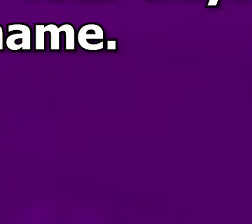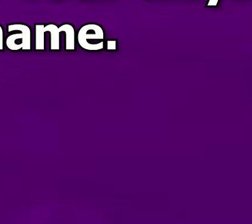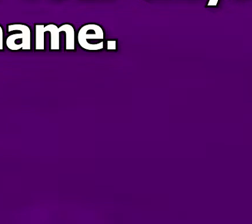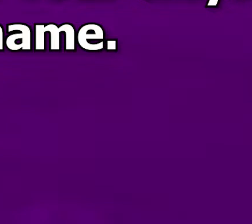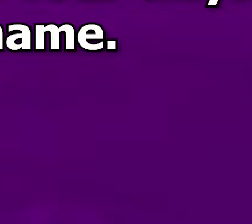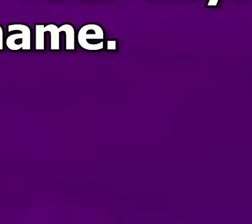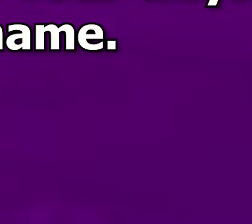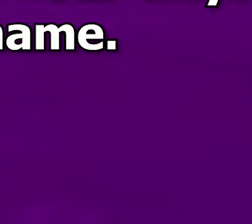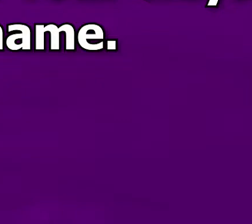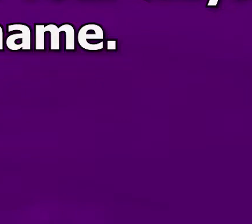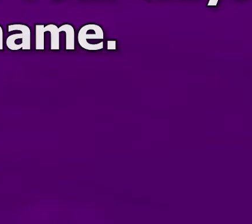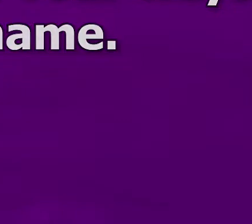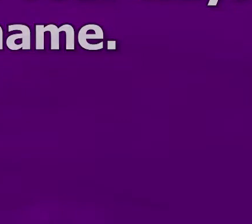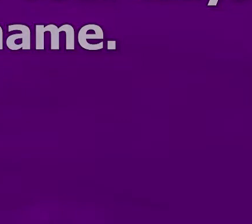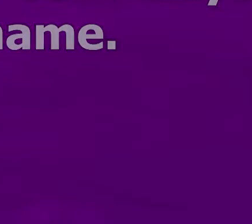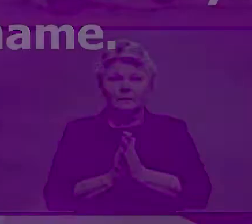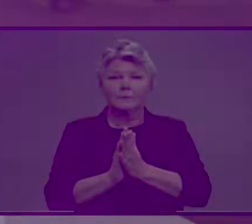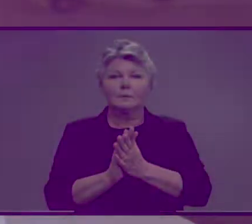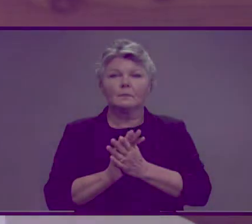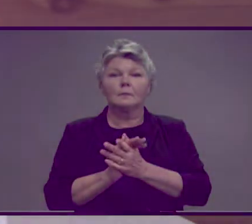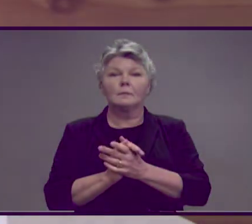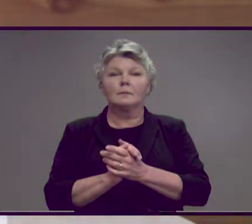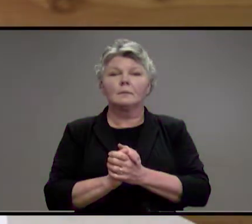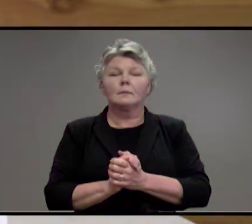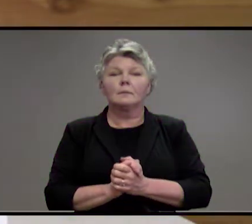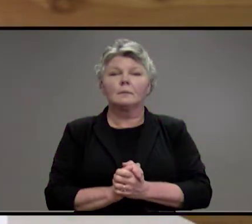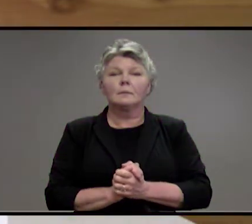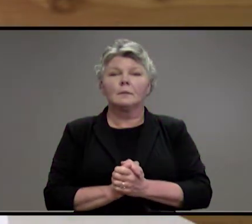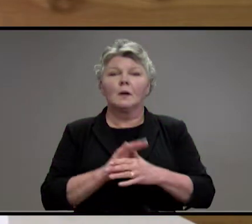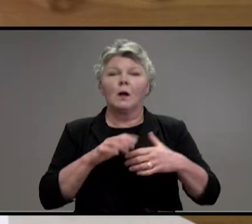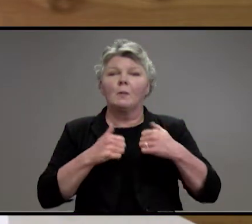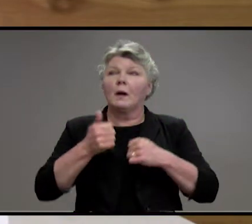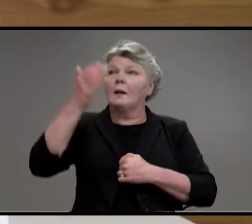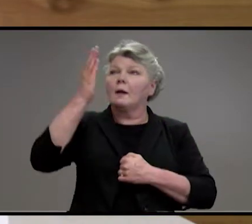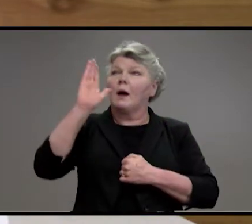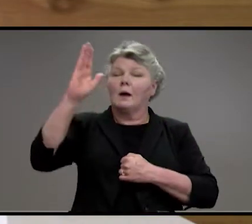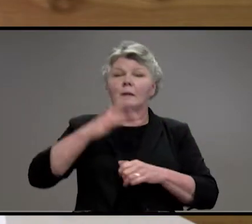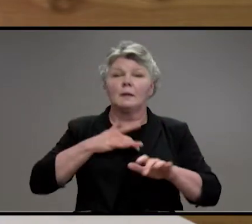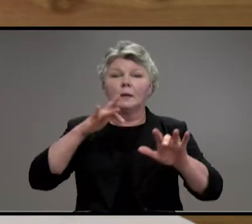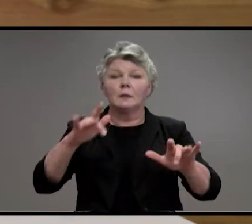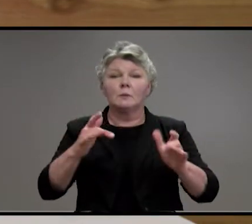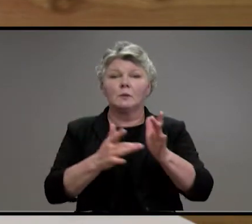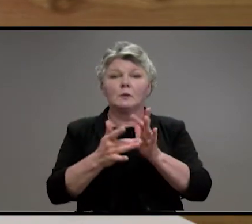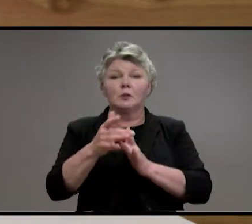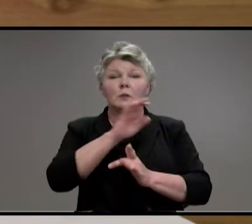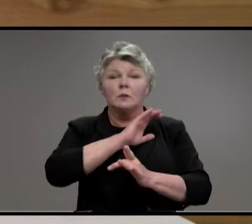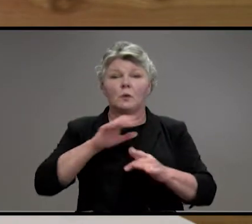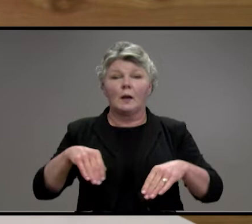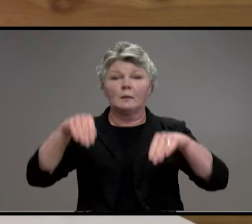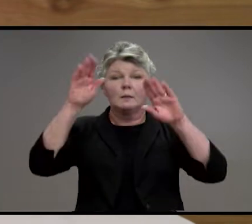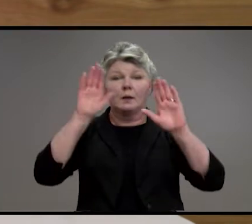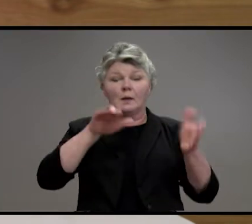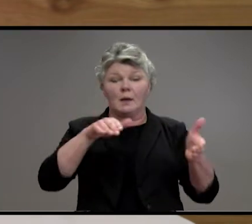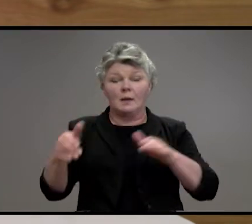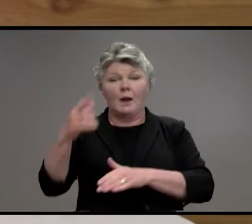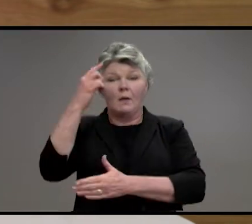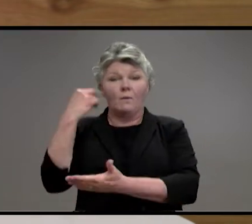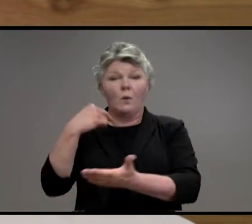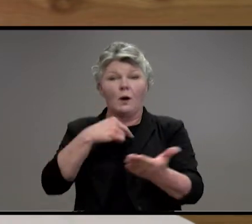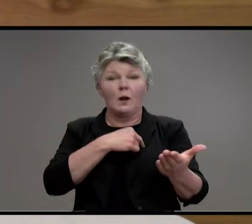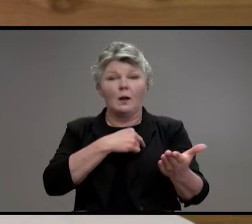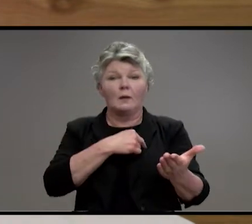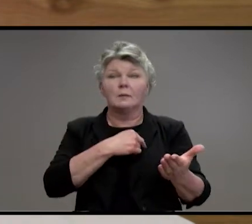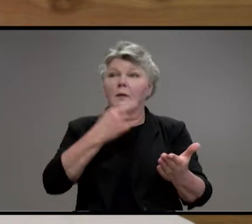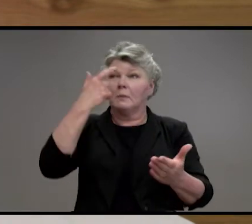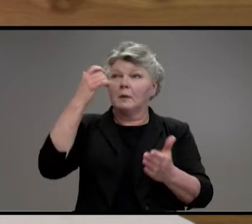glory of your holy name. Amen. In the mercy of Almighty God, Jesus Christ was given to die for us, and for